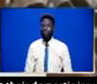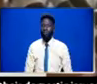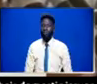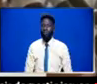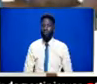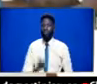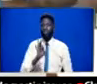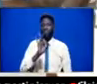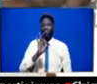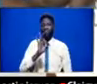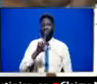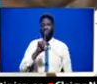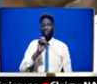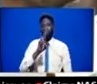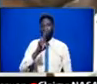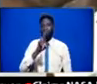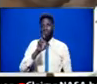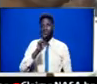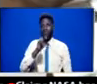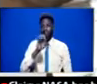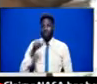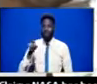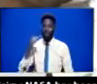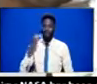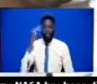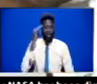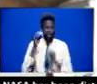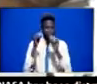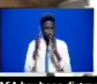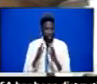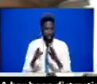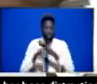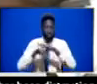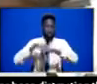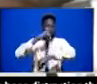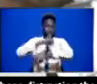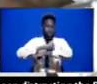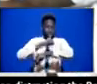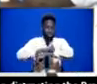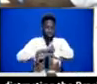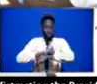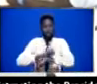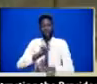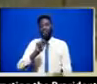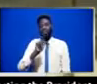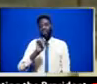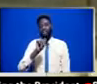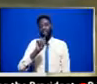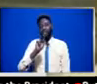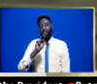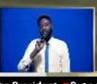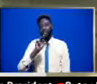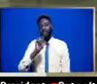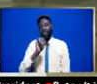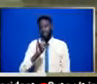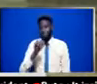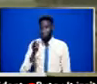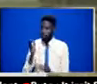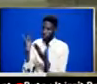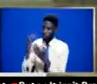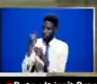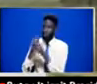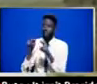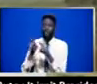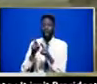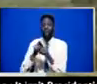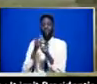Florence Lamariwo is a head teacher of Chemolingot Primary School in Tiati constituency, which doubles up as a rescue